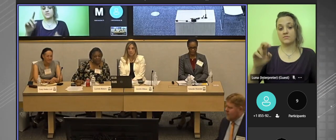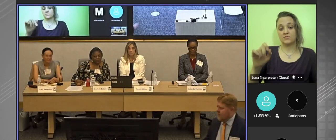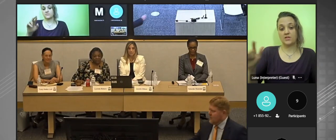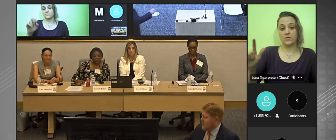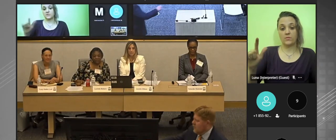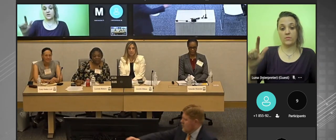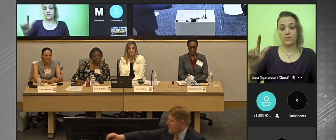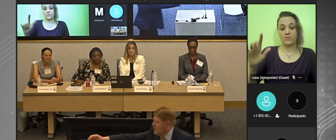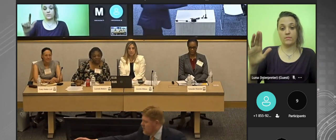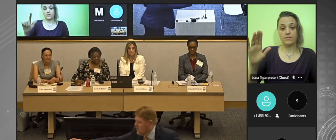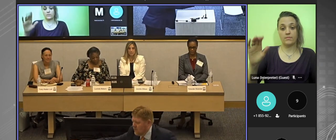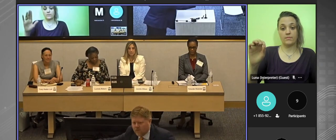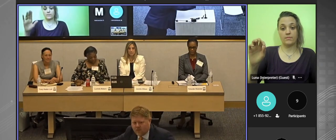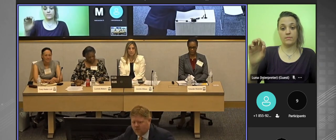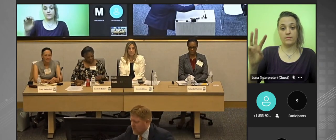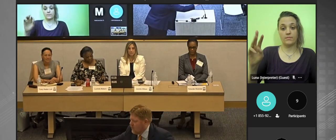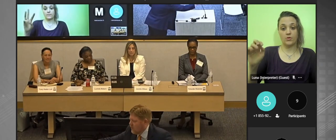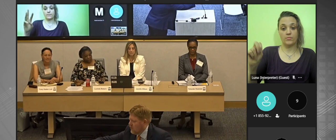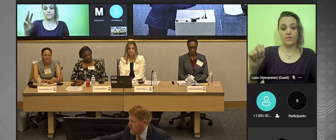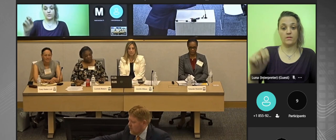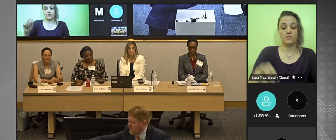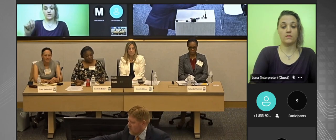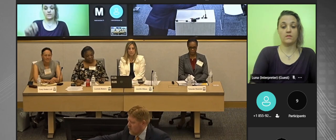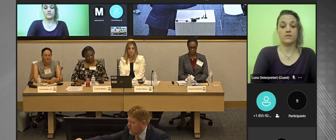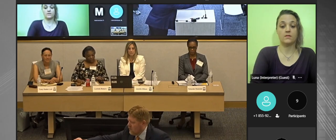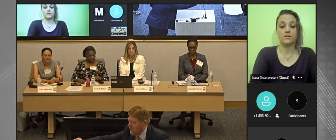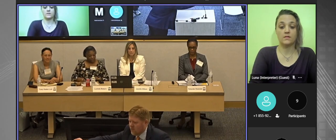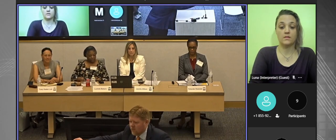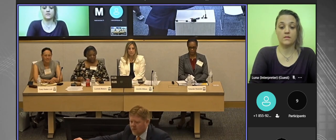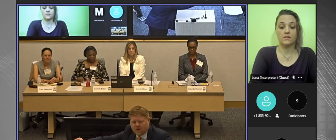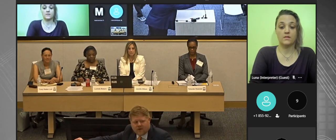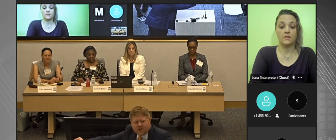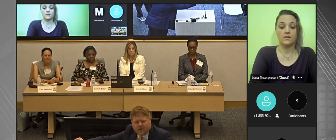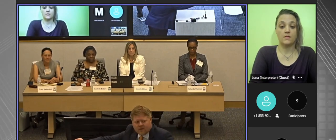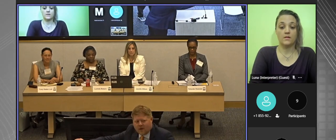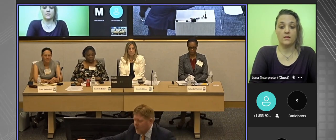Next, we have Daryl Bowman.